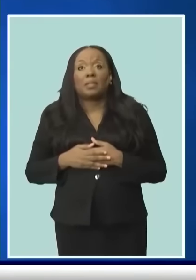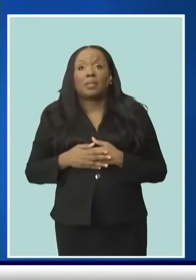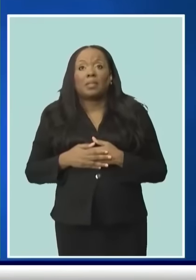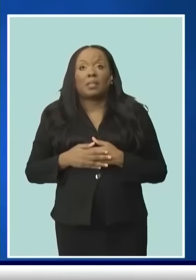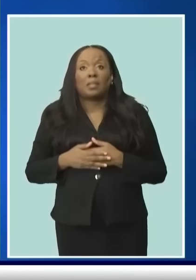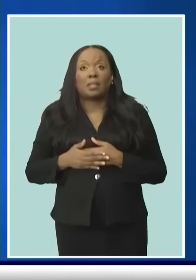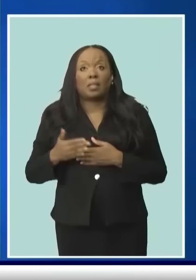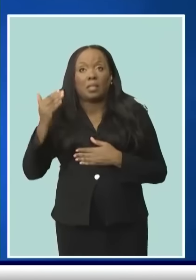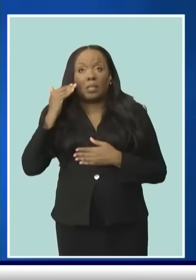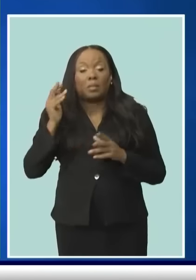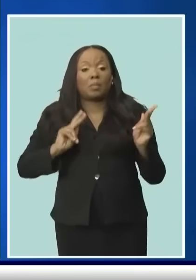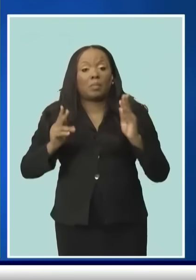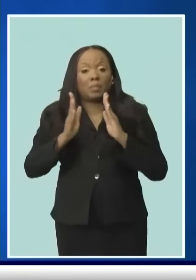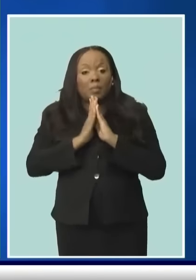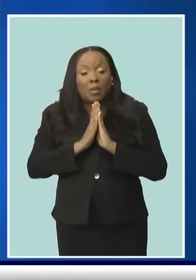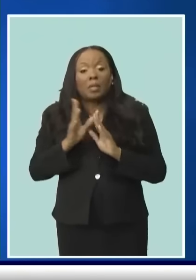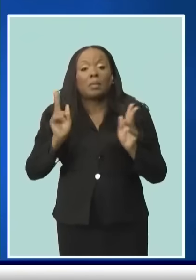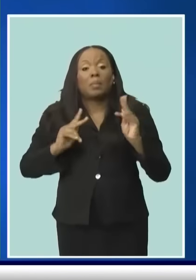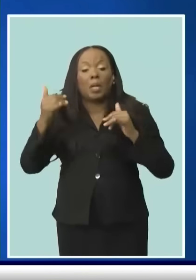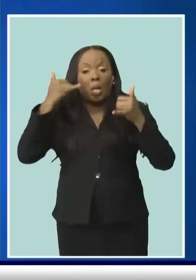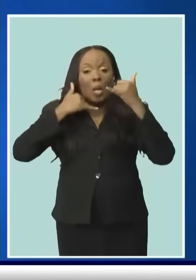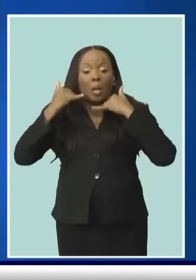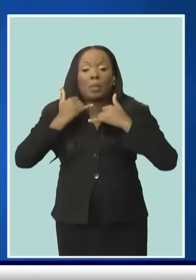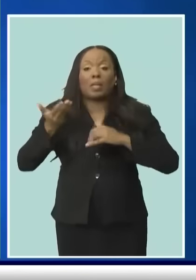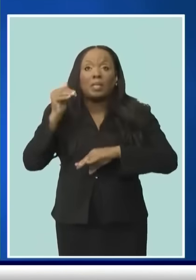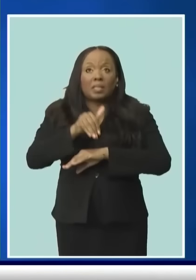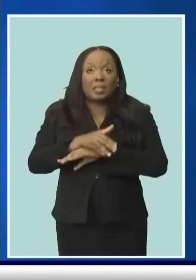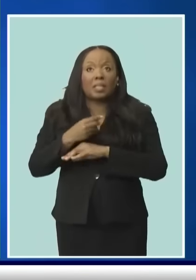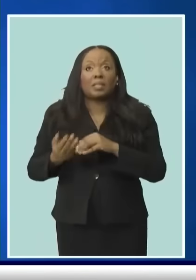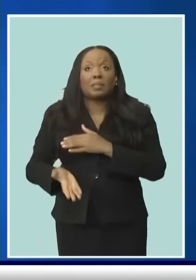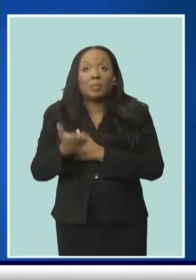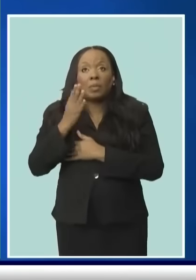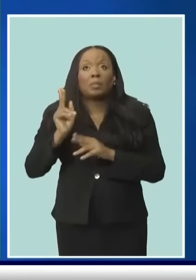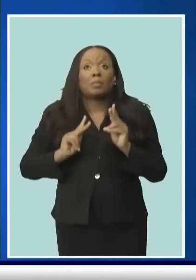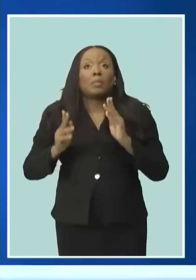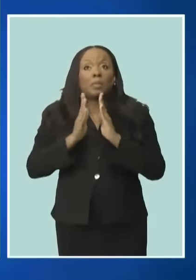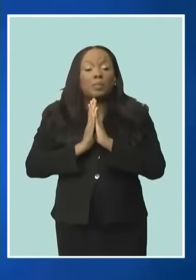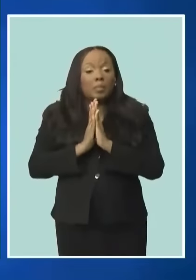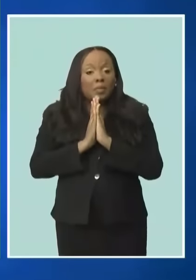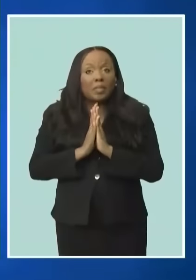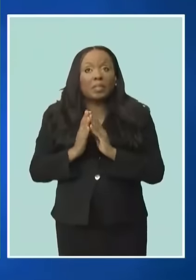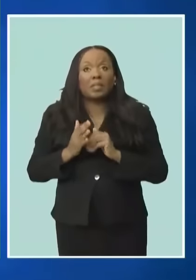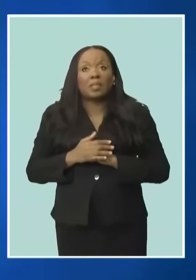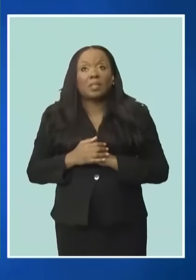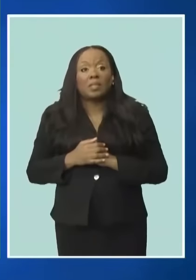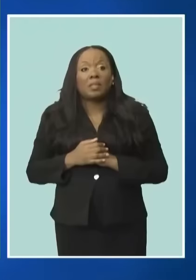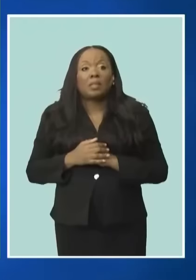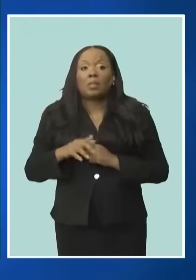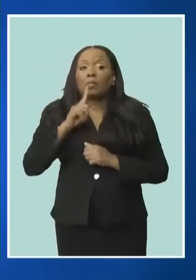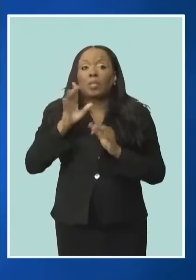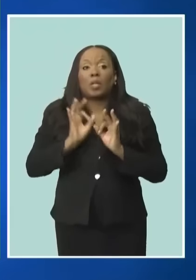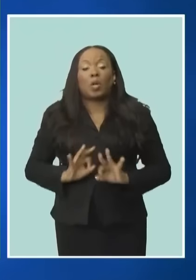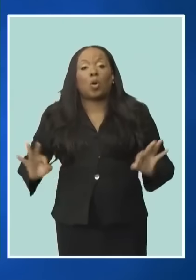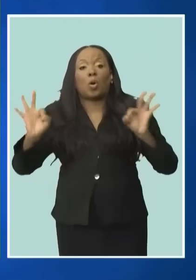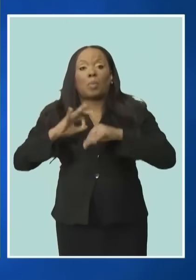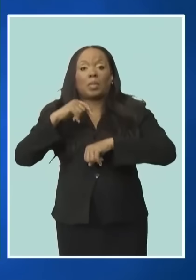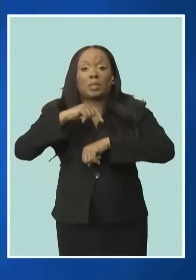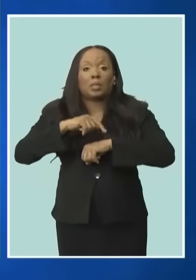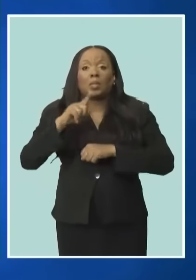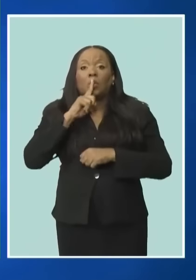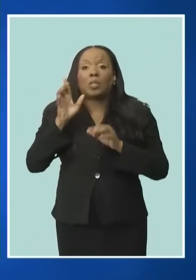praying. They have been calling since last night, even this morning. People have been praying. I think it will be a defining moment. I think it's